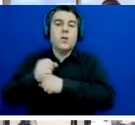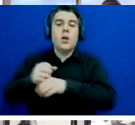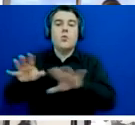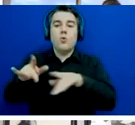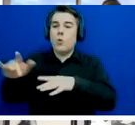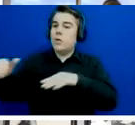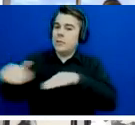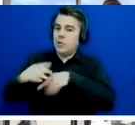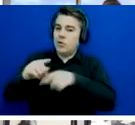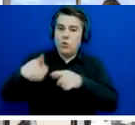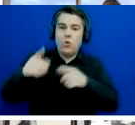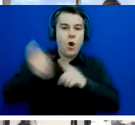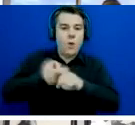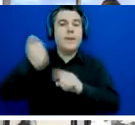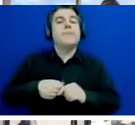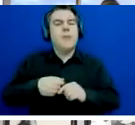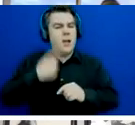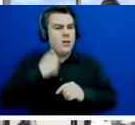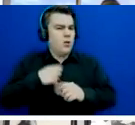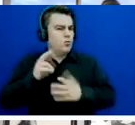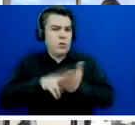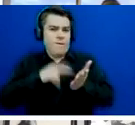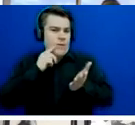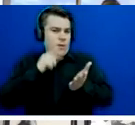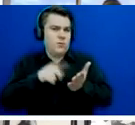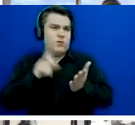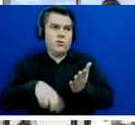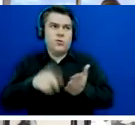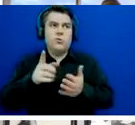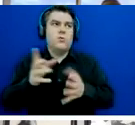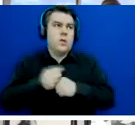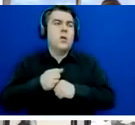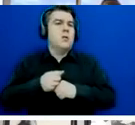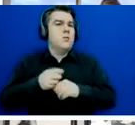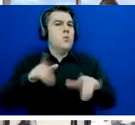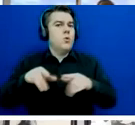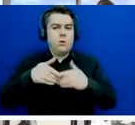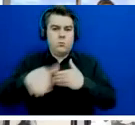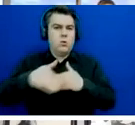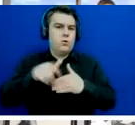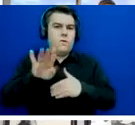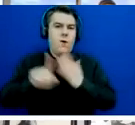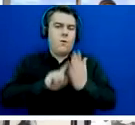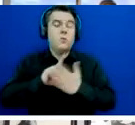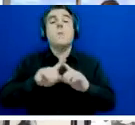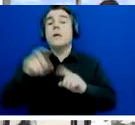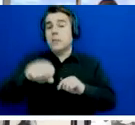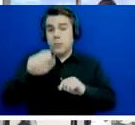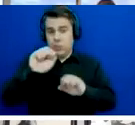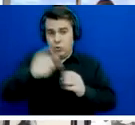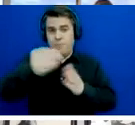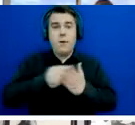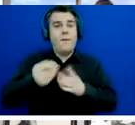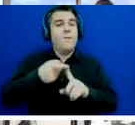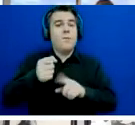to you. And I believe by just registering for this call, you should get a recording within the next 24 hours. But yes, so you can buy from your